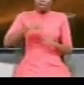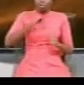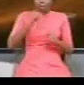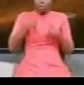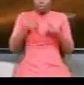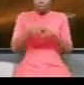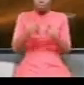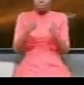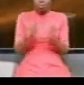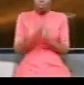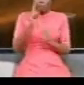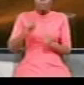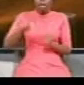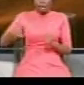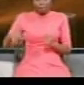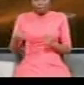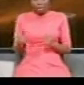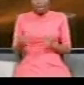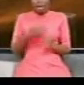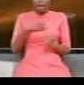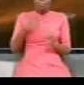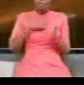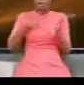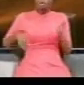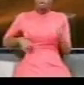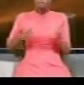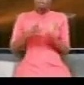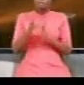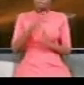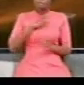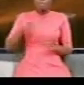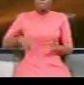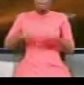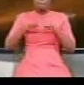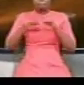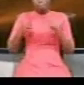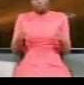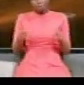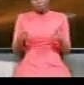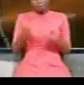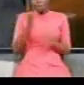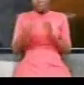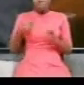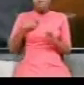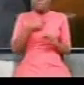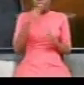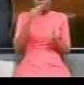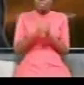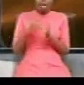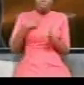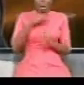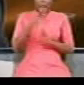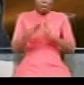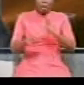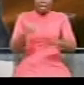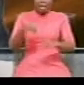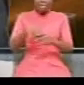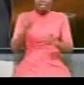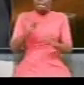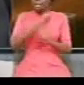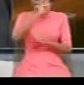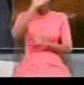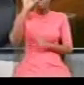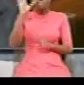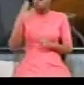with one another and the Lord Jesus Christ. But if we say we are walking in the